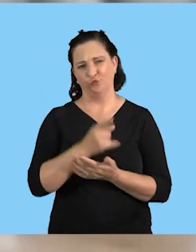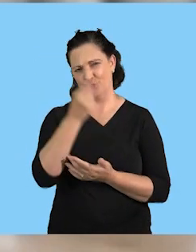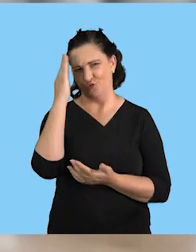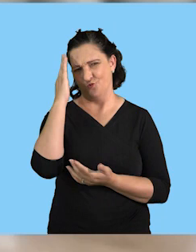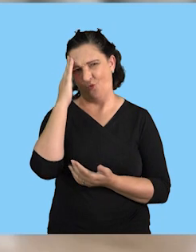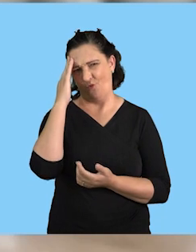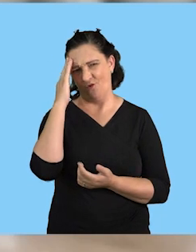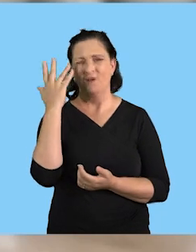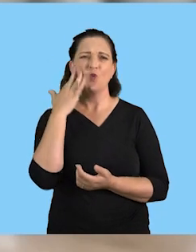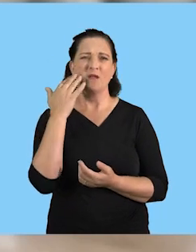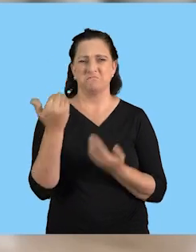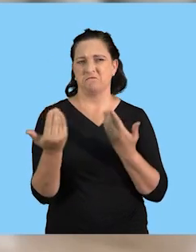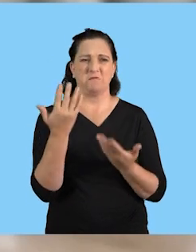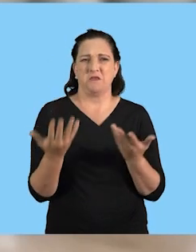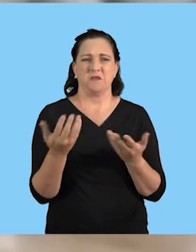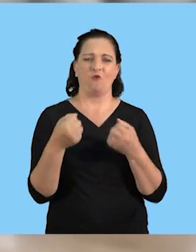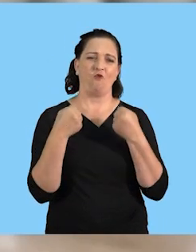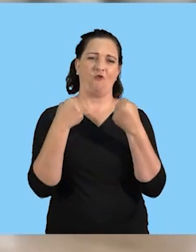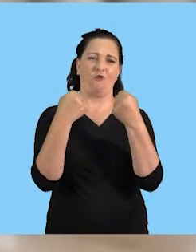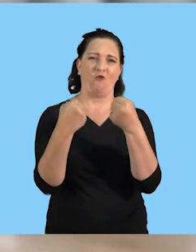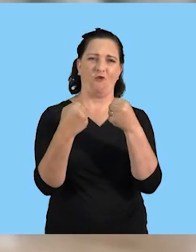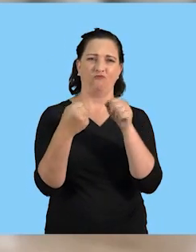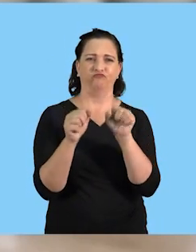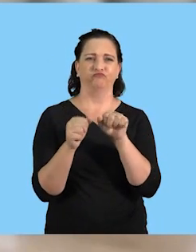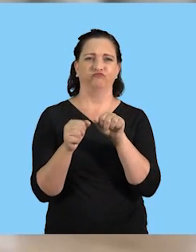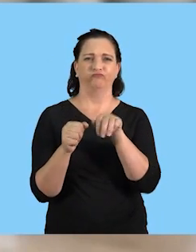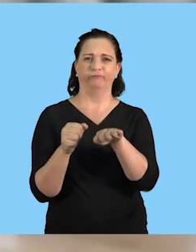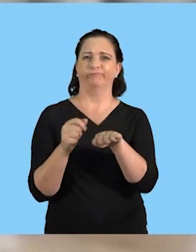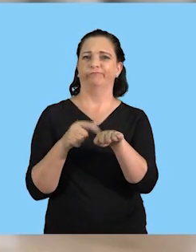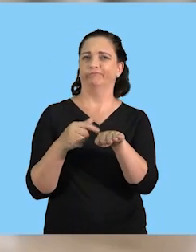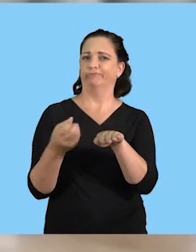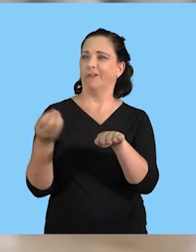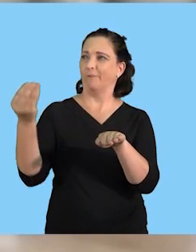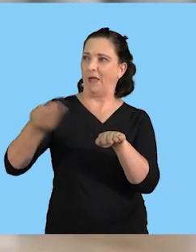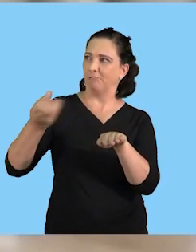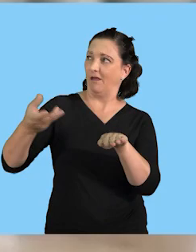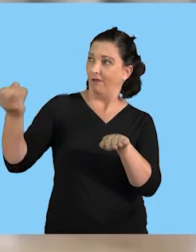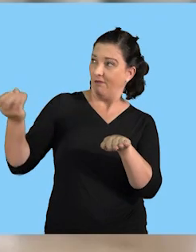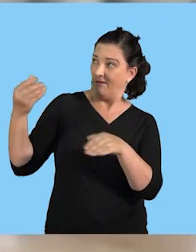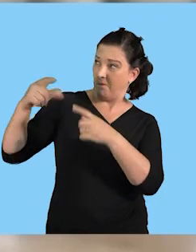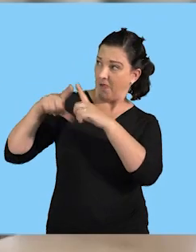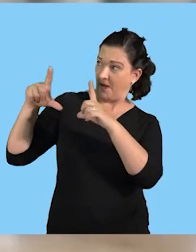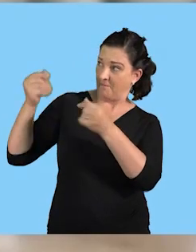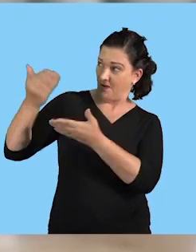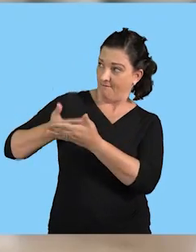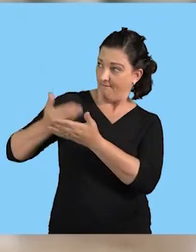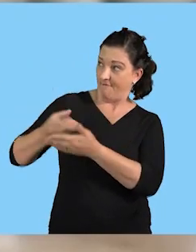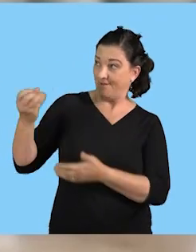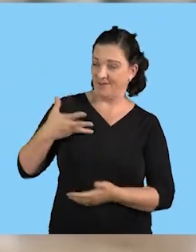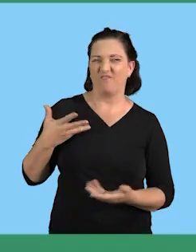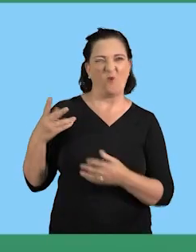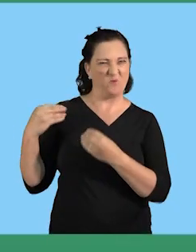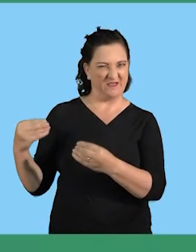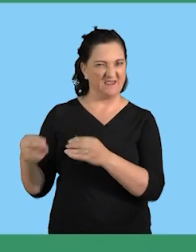with the flyers. Sometimes you are given on the road as you are traveling, and then there are flyers, brochures, handouts with the information about the